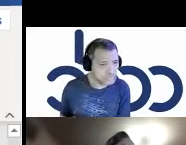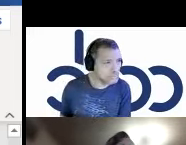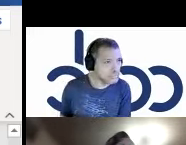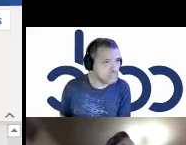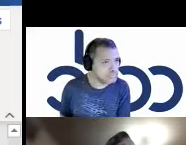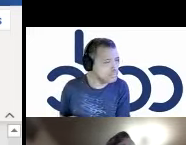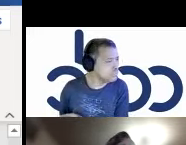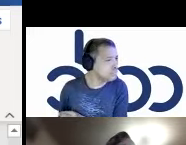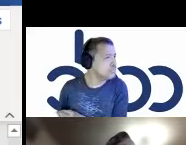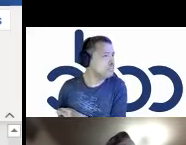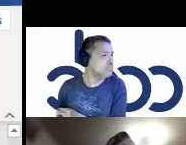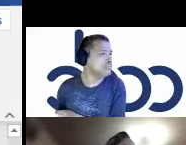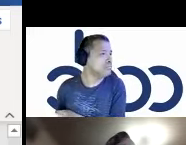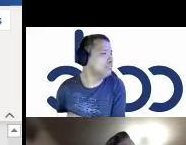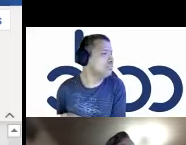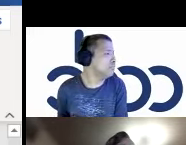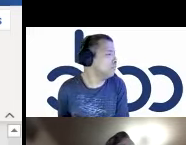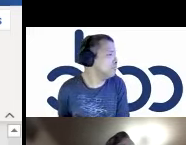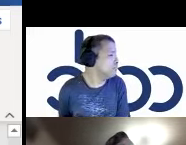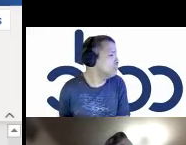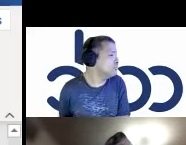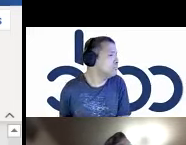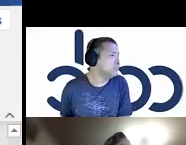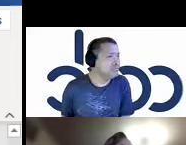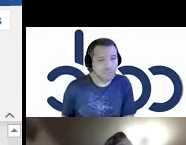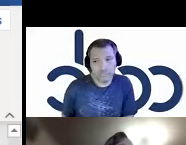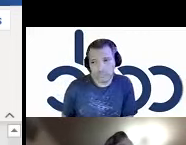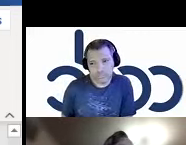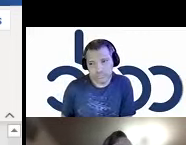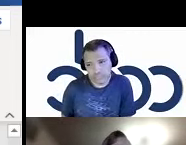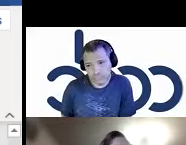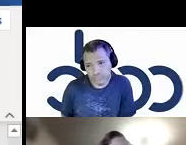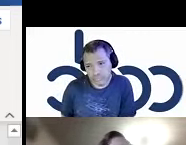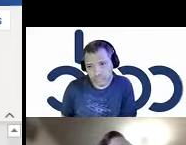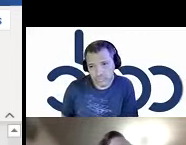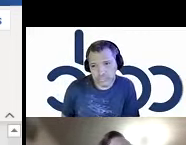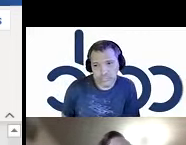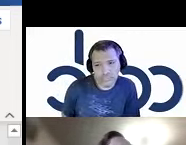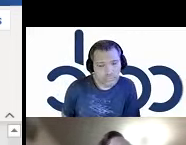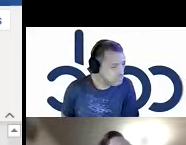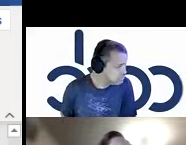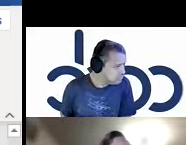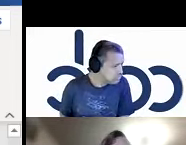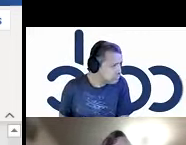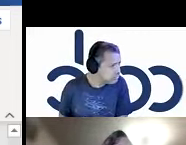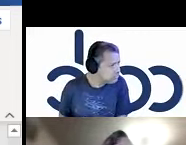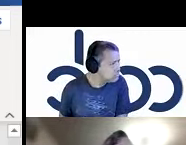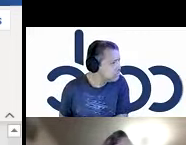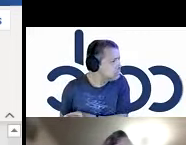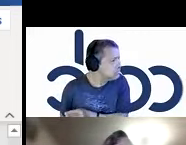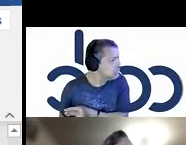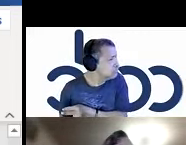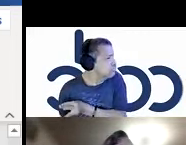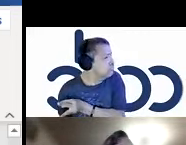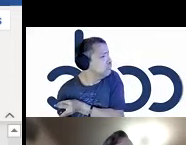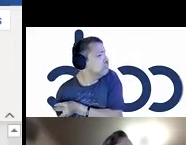it? Oh, 2 to 3. Okay. I think. I don't remember necessarily putting this